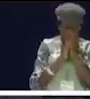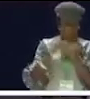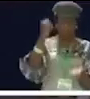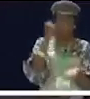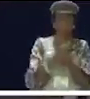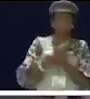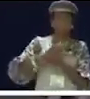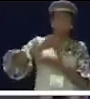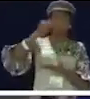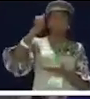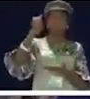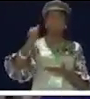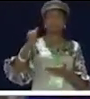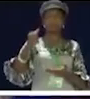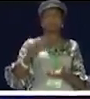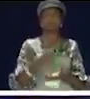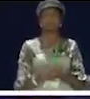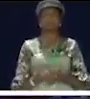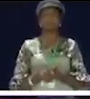Amen.